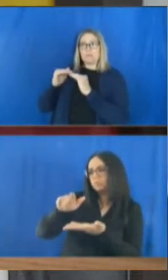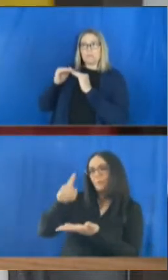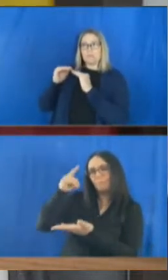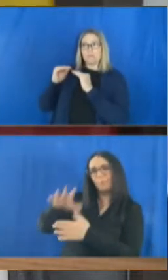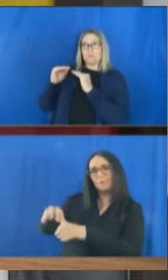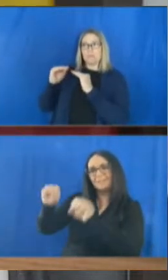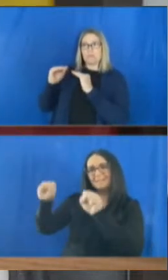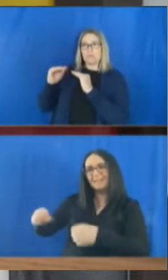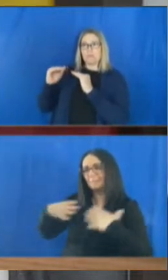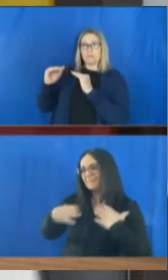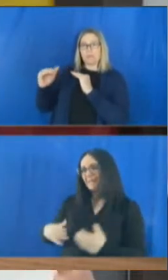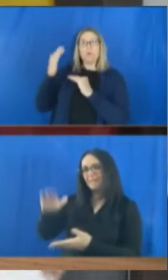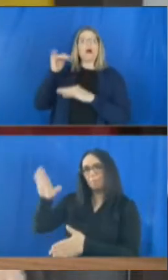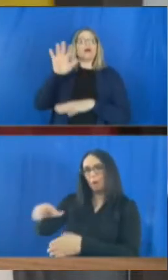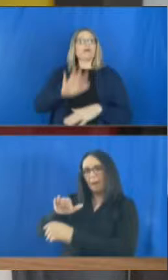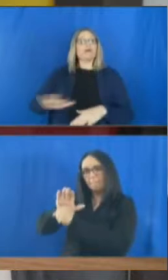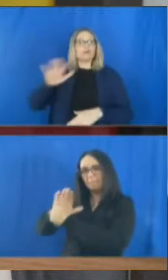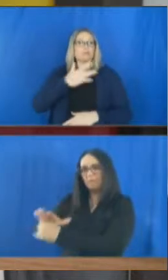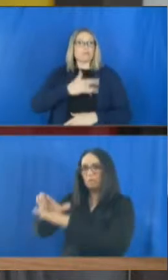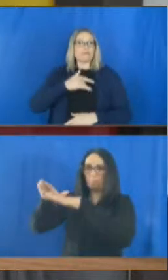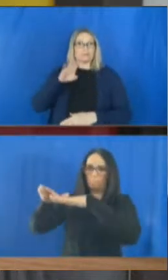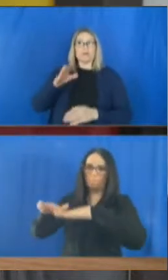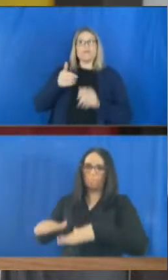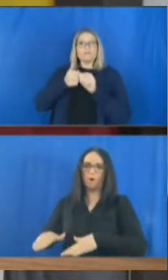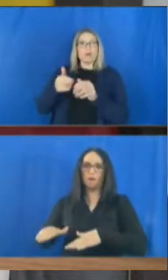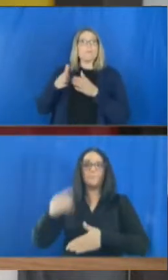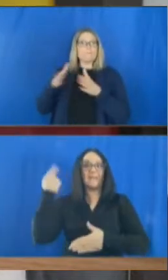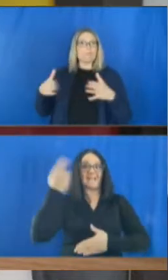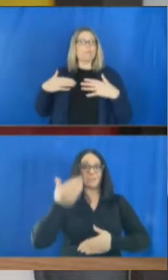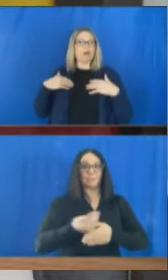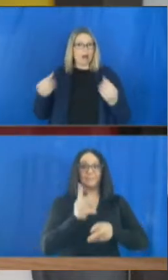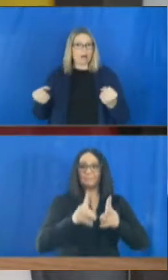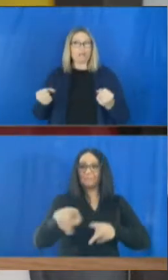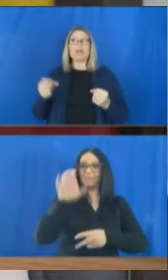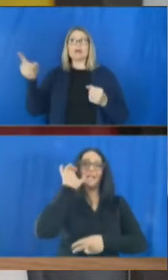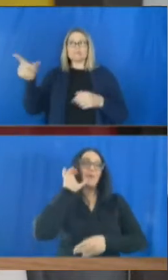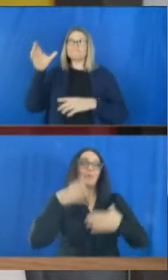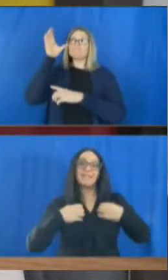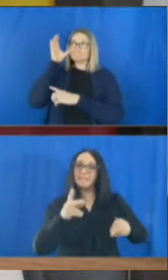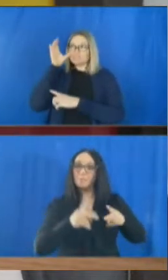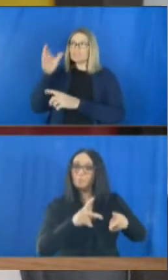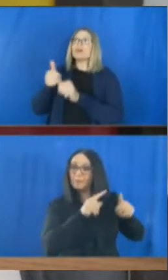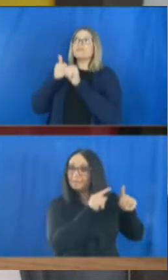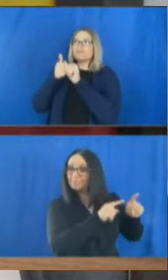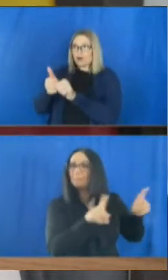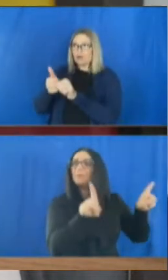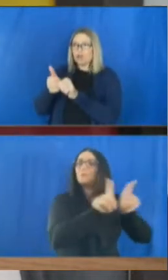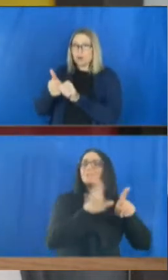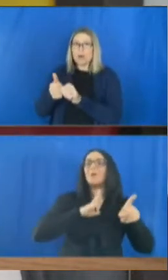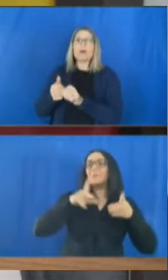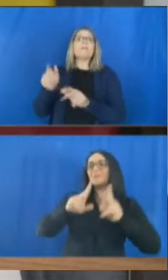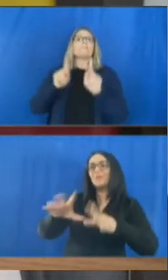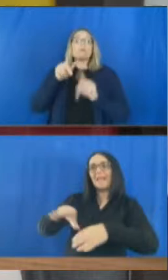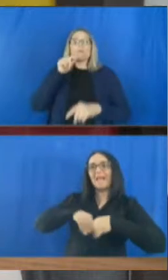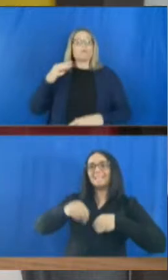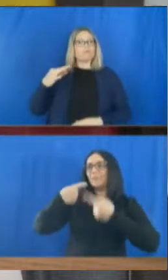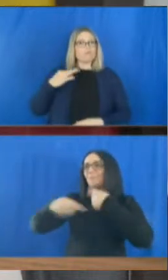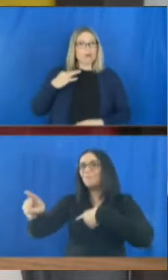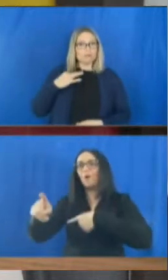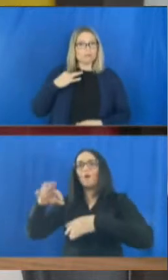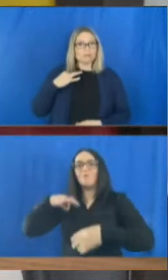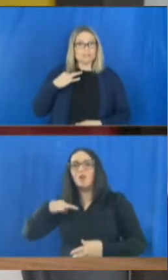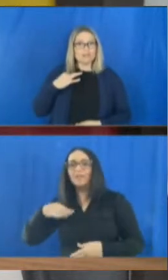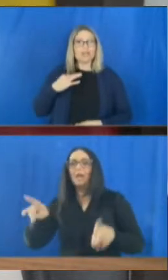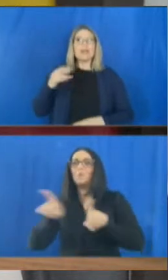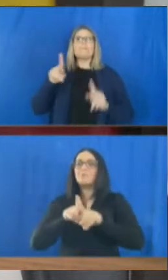to get vaccinated and boosted. We will need continued vigilance and a cautious approach in returning to school, work,